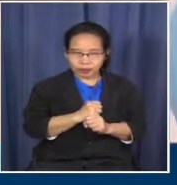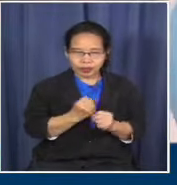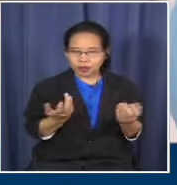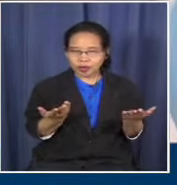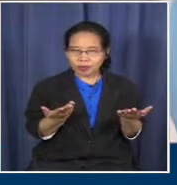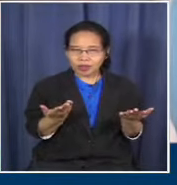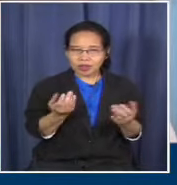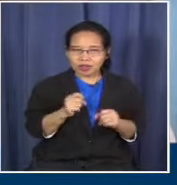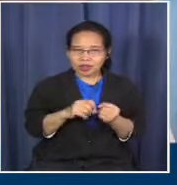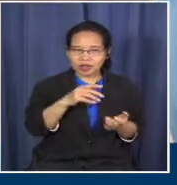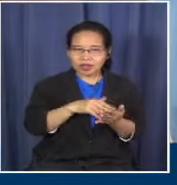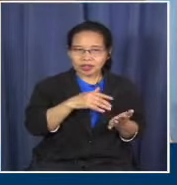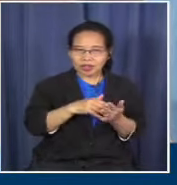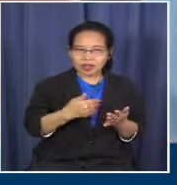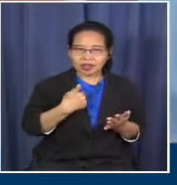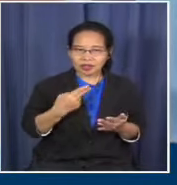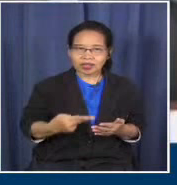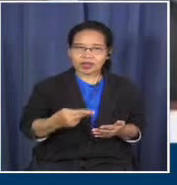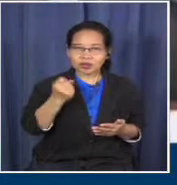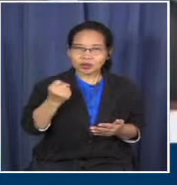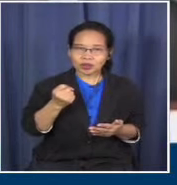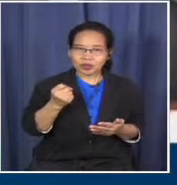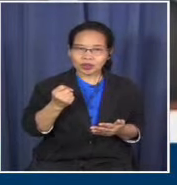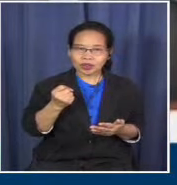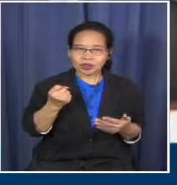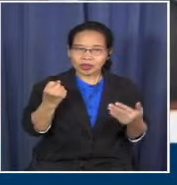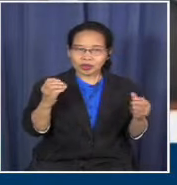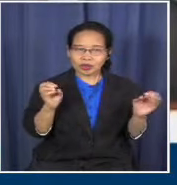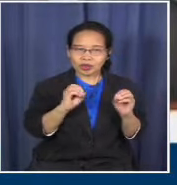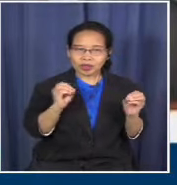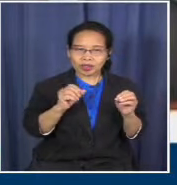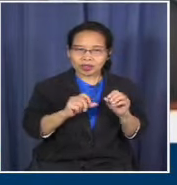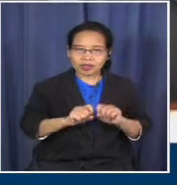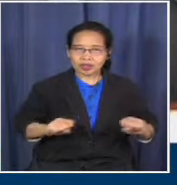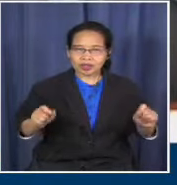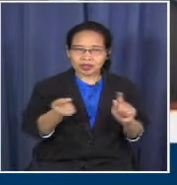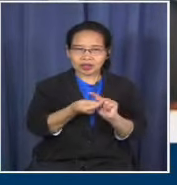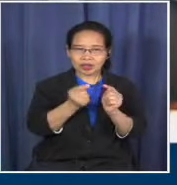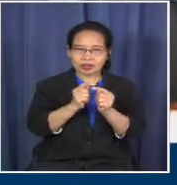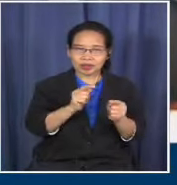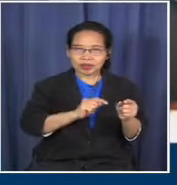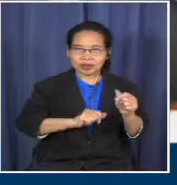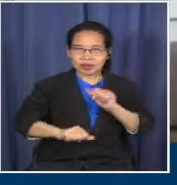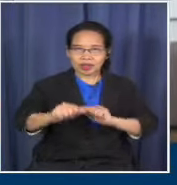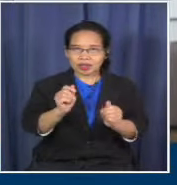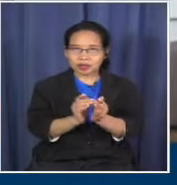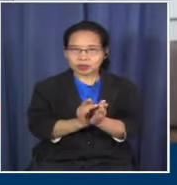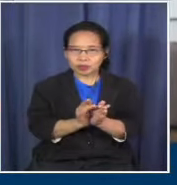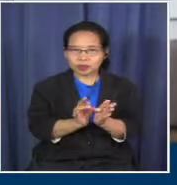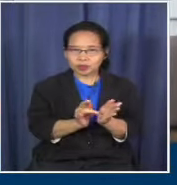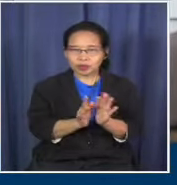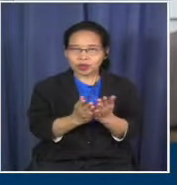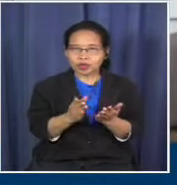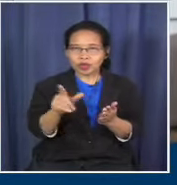science? Not even 50 years ago. Because when I was in high school,